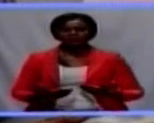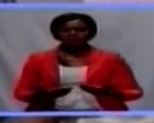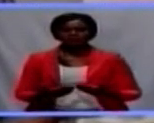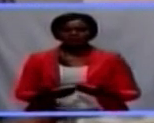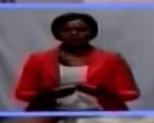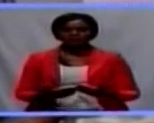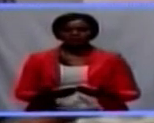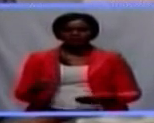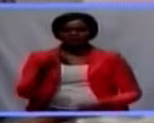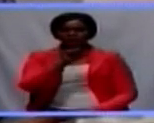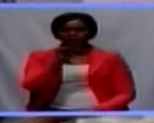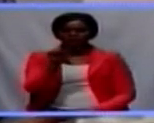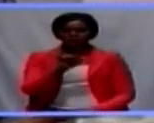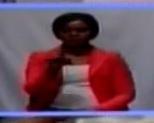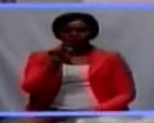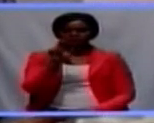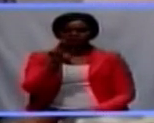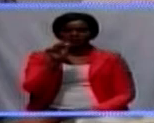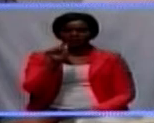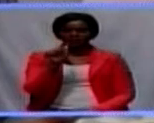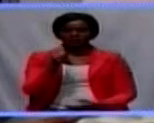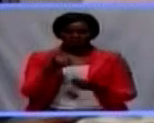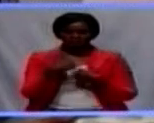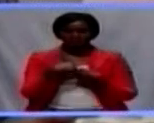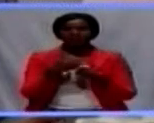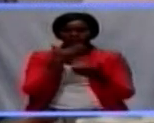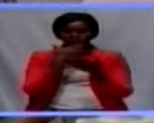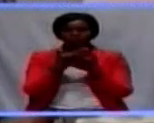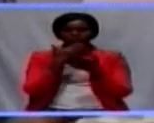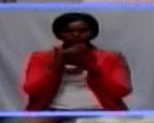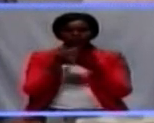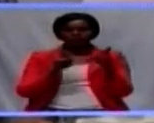that ZRA has extremely well-educated people,